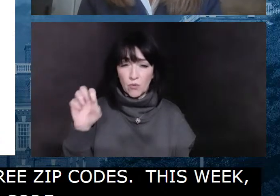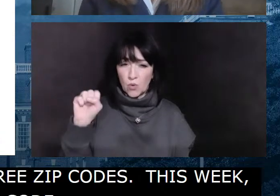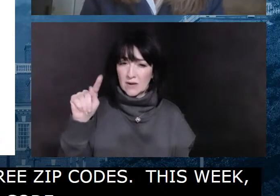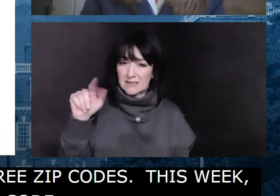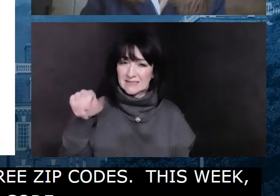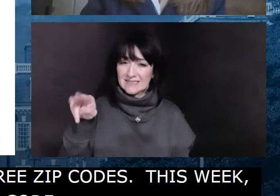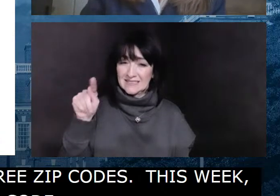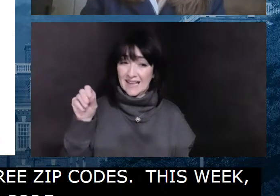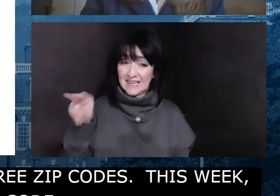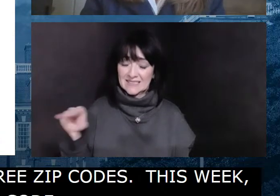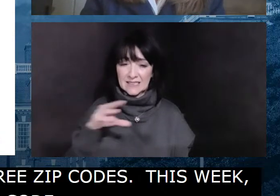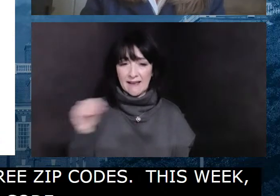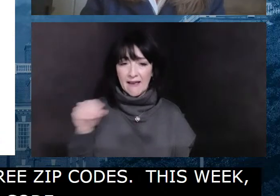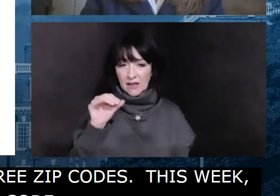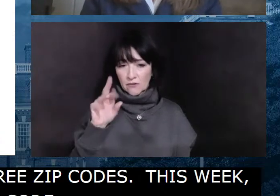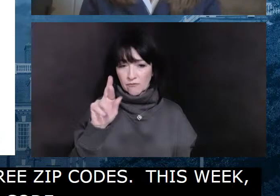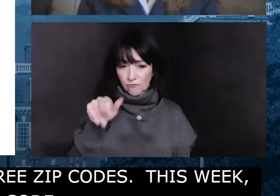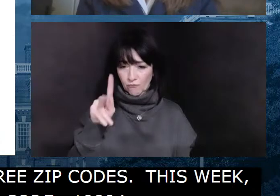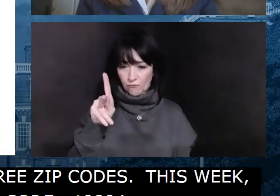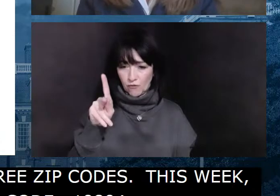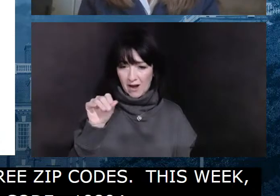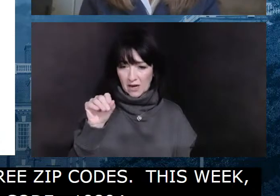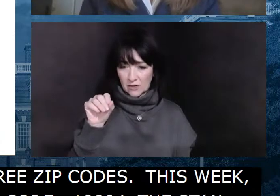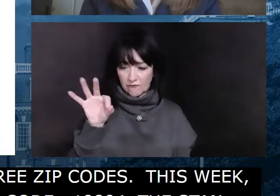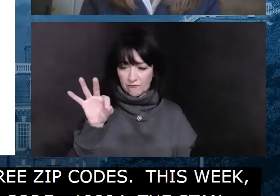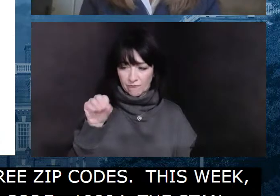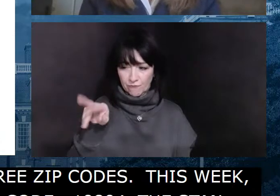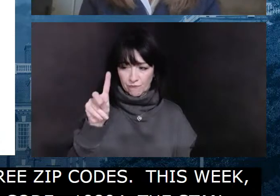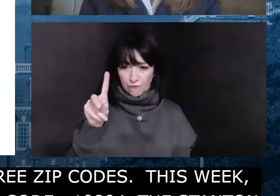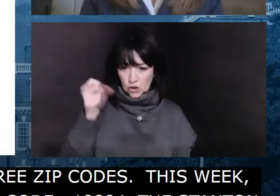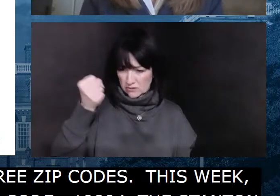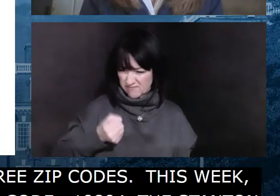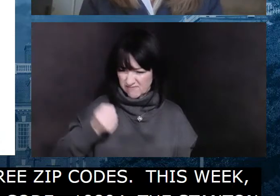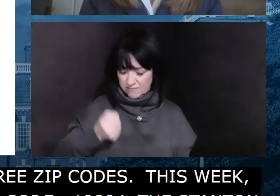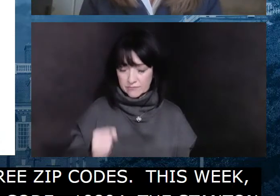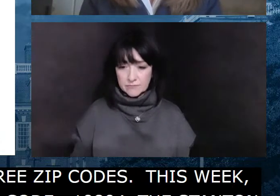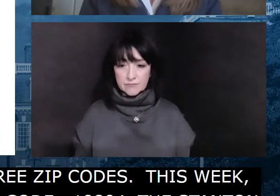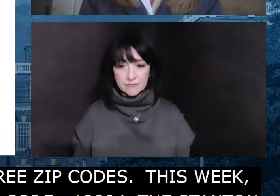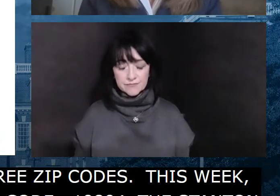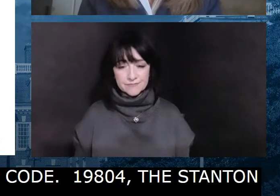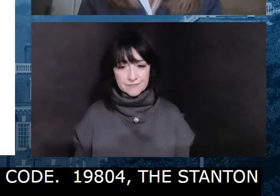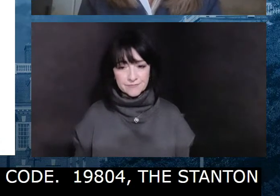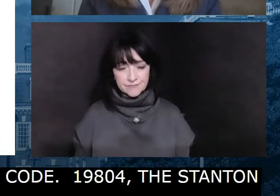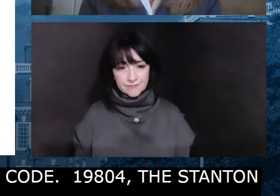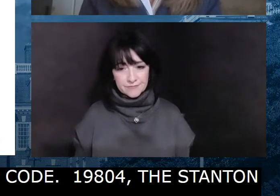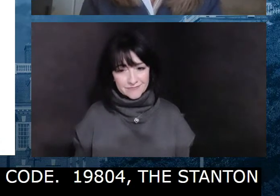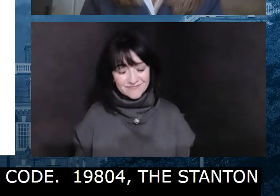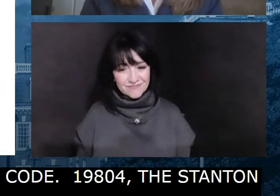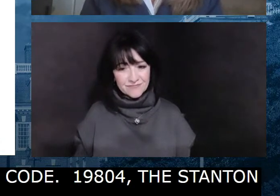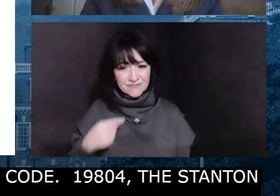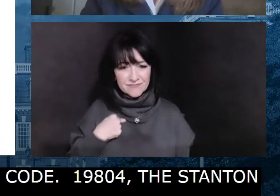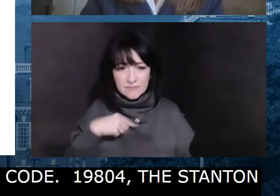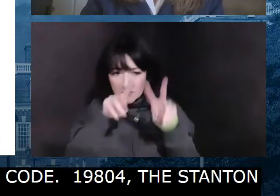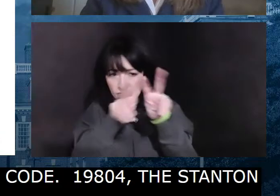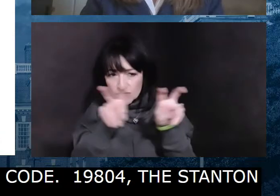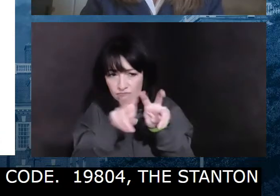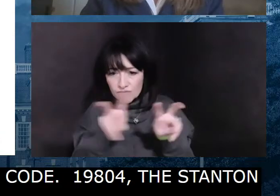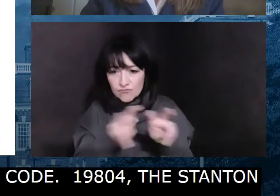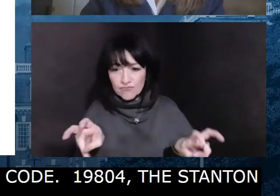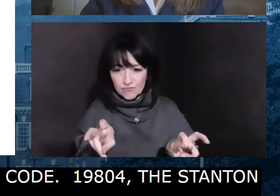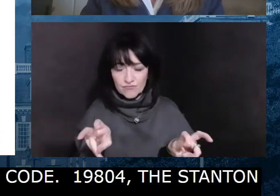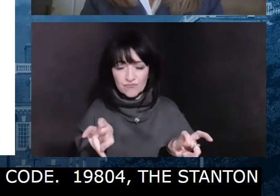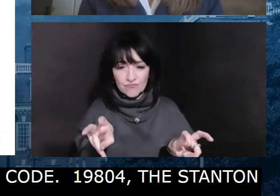So, it's certainly much better. I was looking a little while ago at a report from